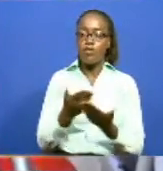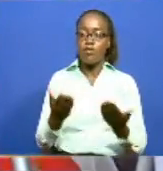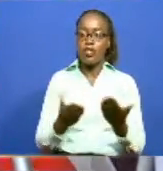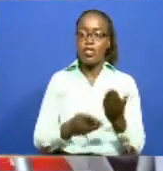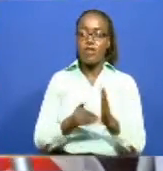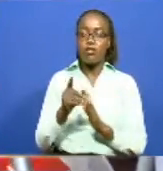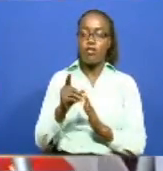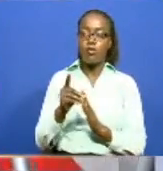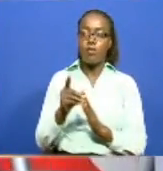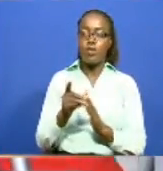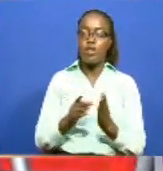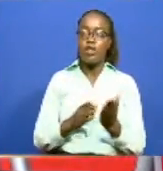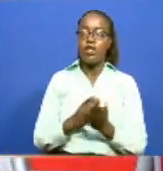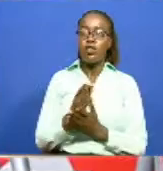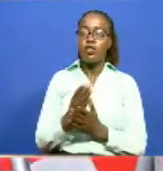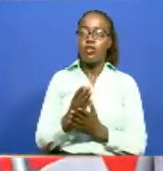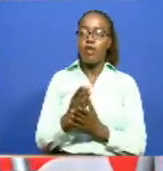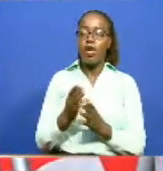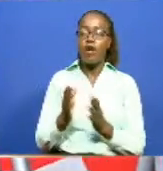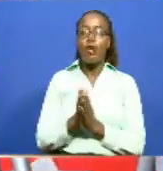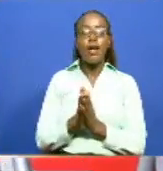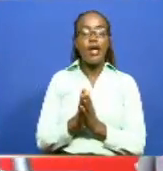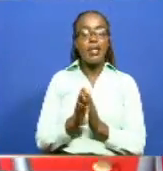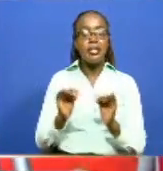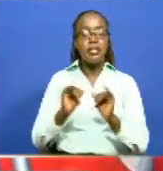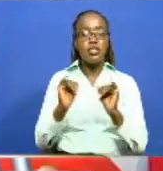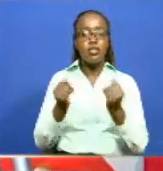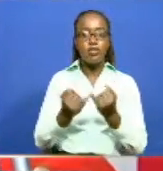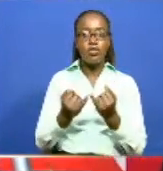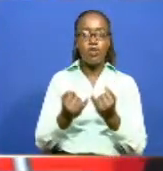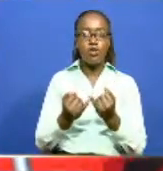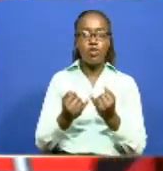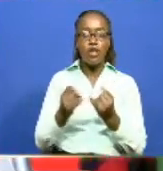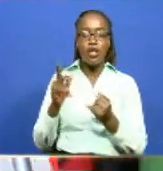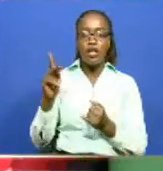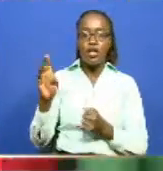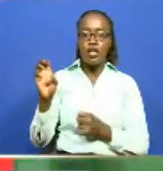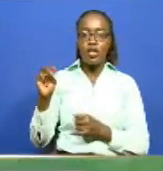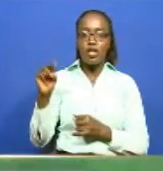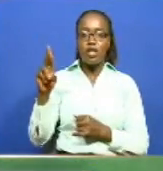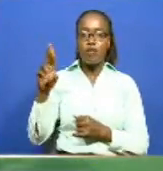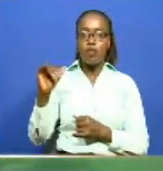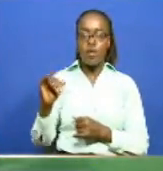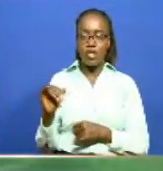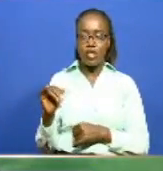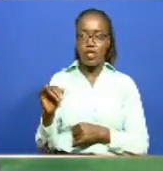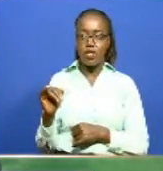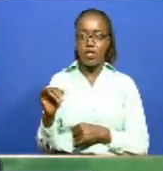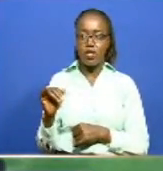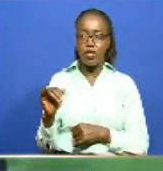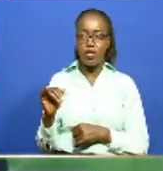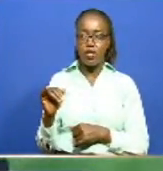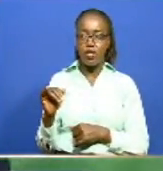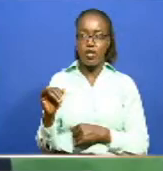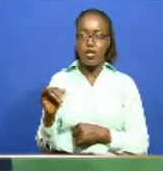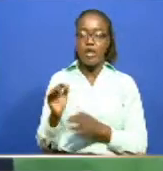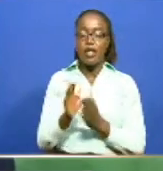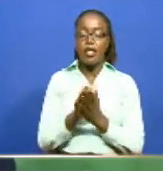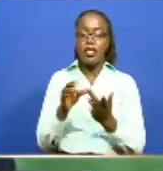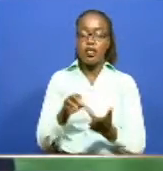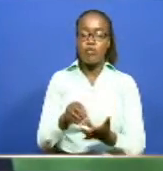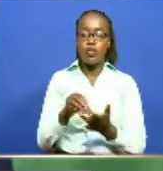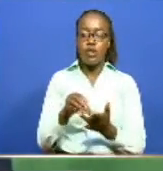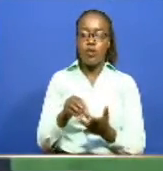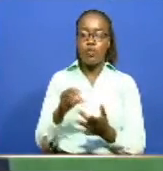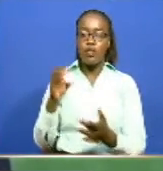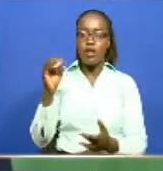through our premier research institution, KEMRI, working with our team in Kilifi, KEMRI Wellcome Trust, and particularly with the